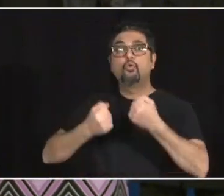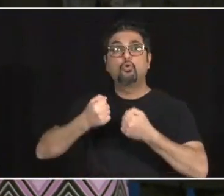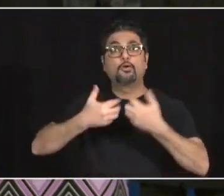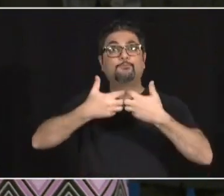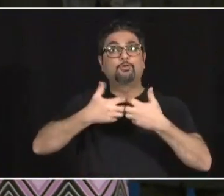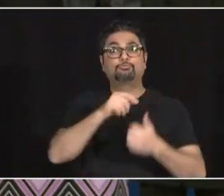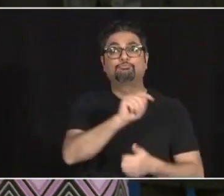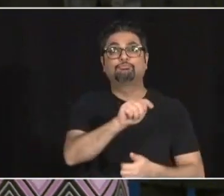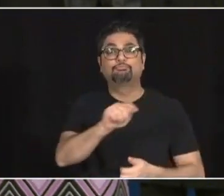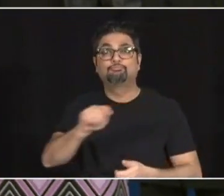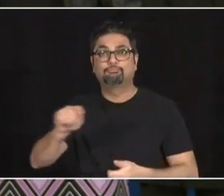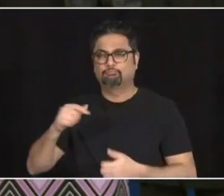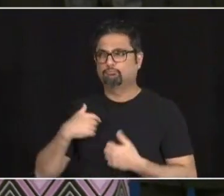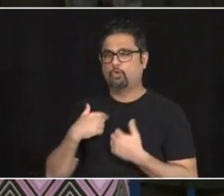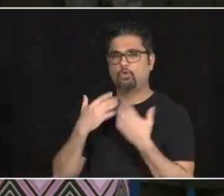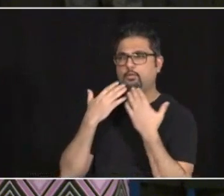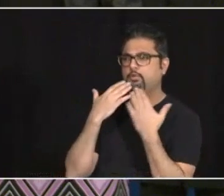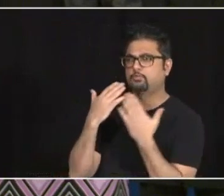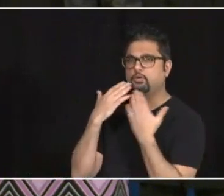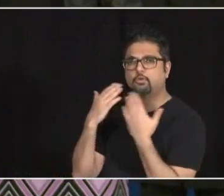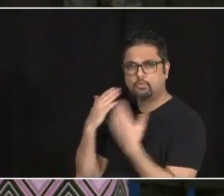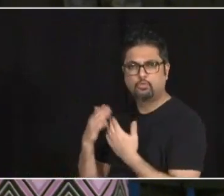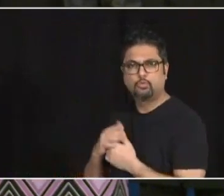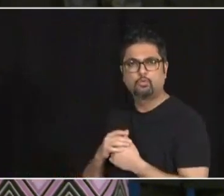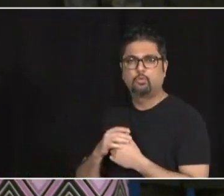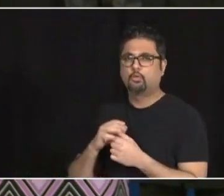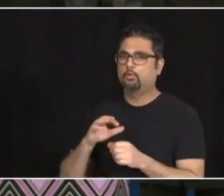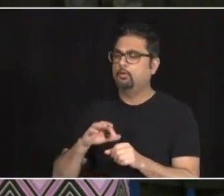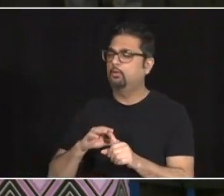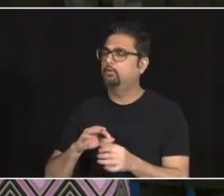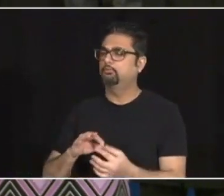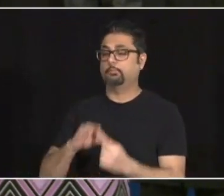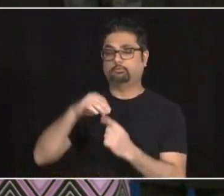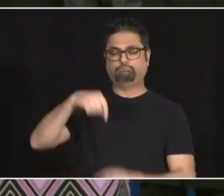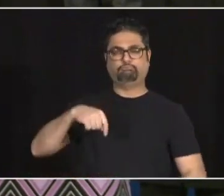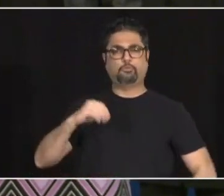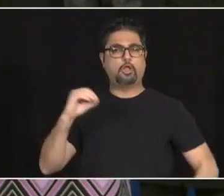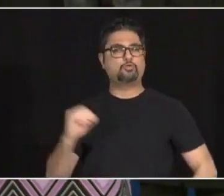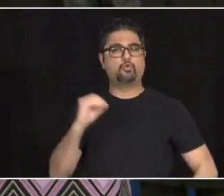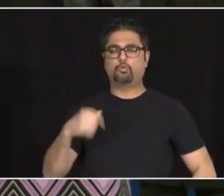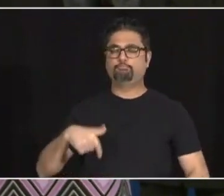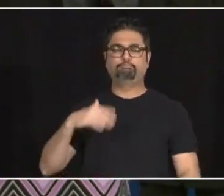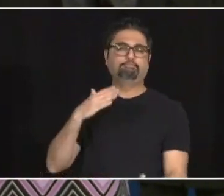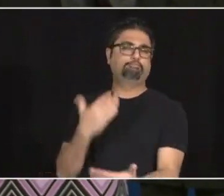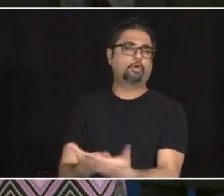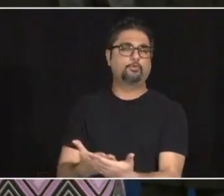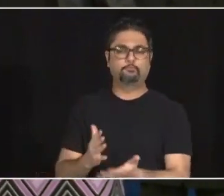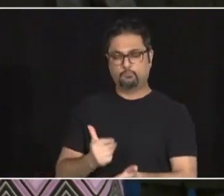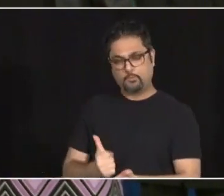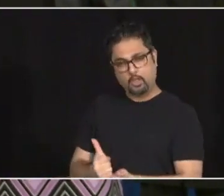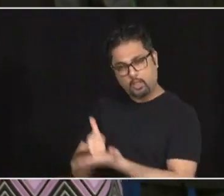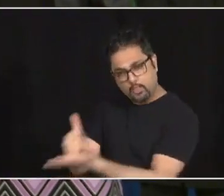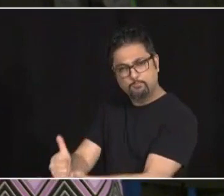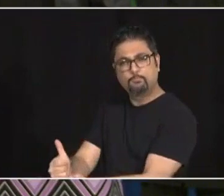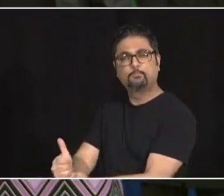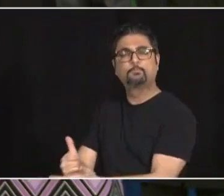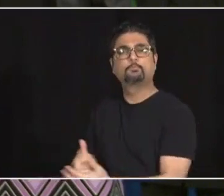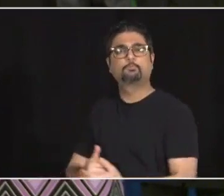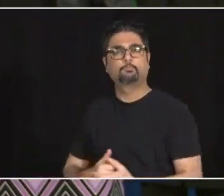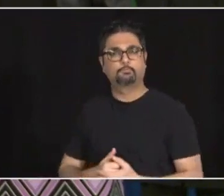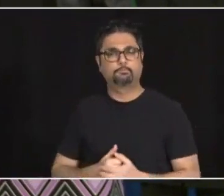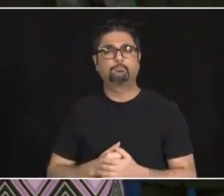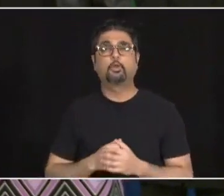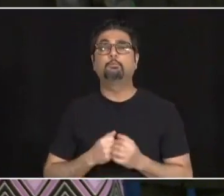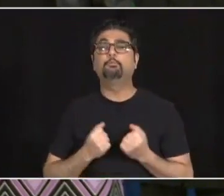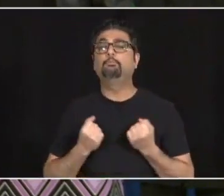well. You know, that's the true spirit of Ontario. They're stepping up, they're helping out, And hundreds and hundreds of companies, if